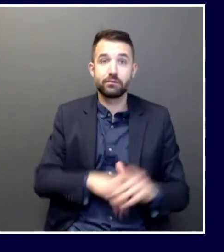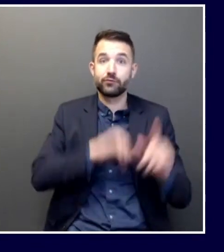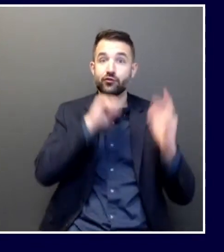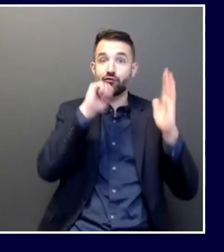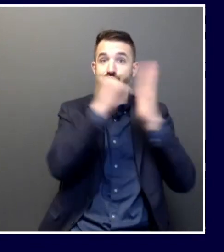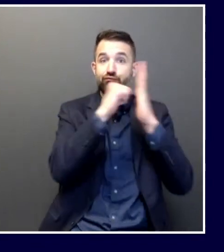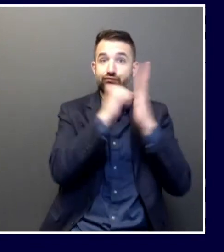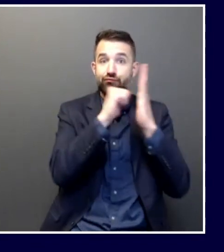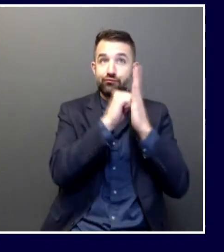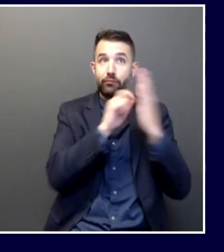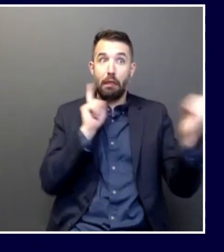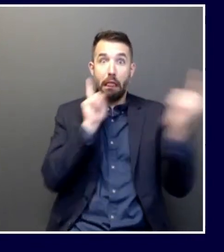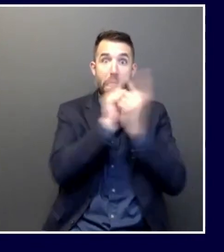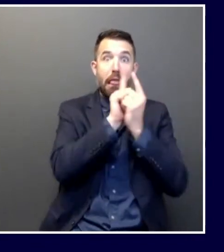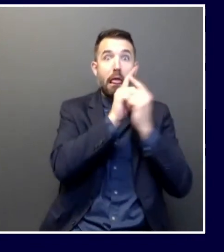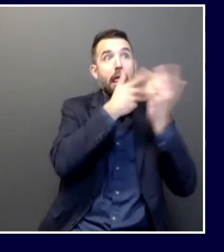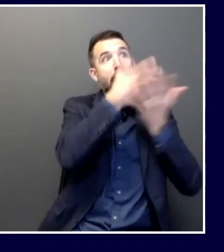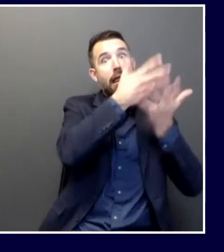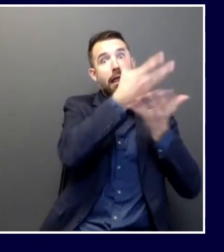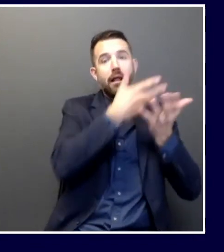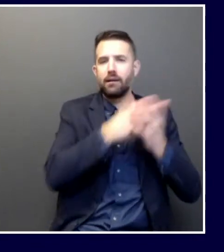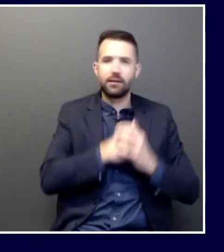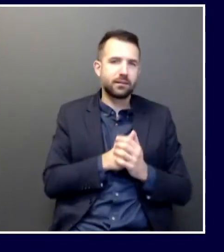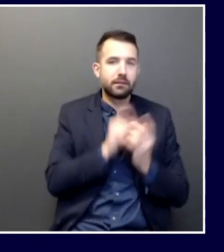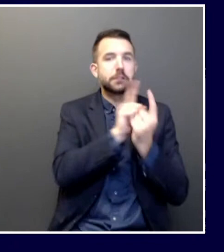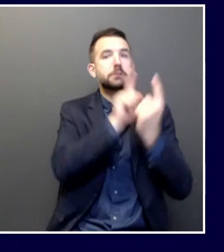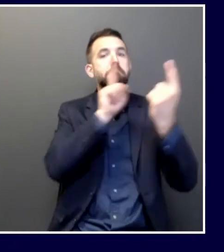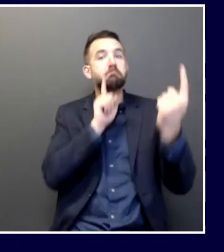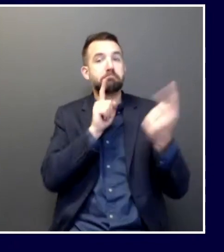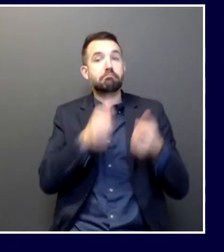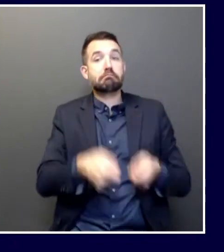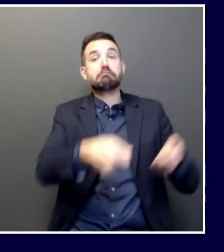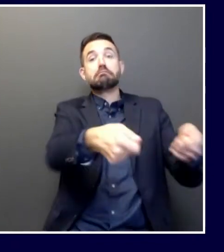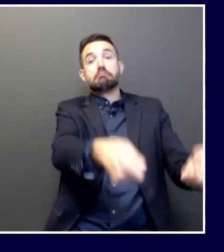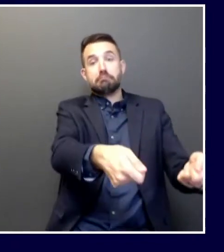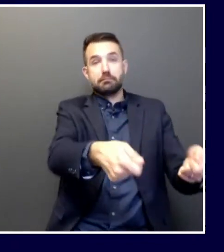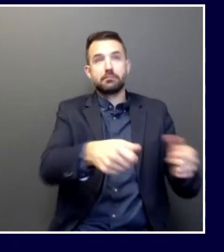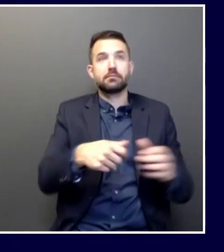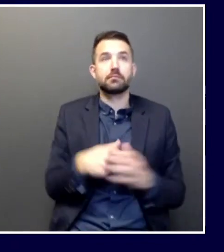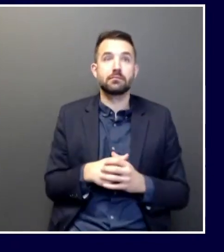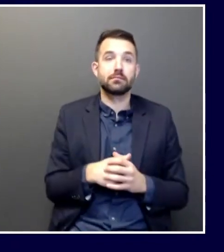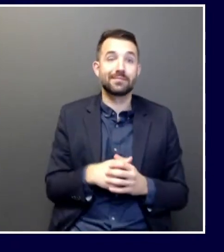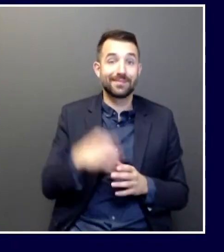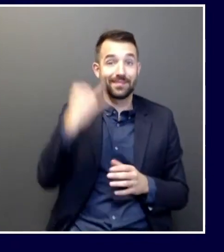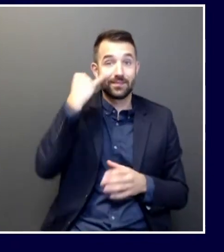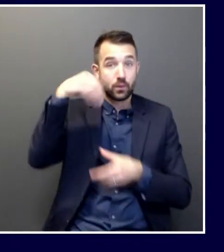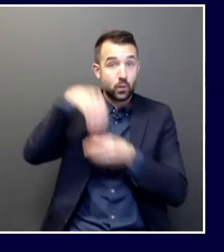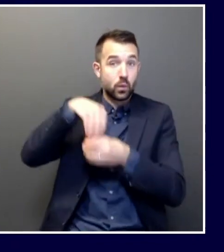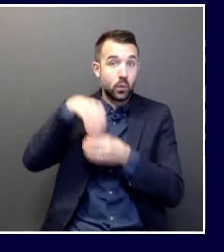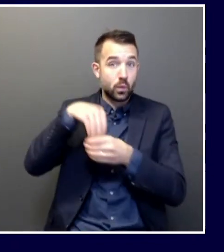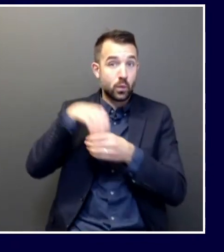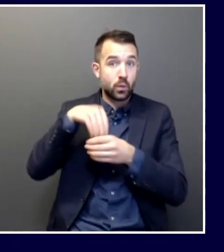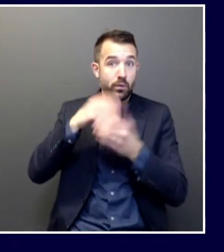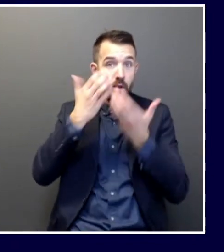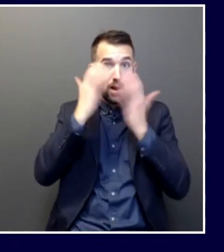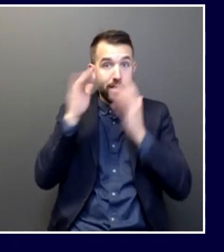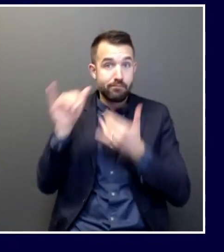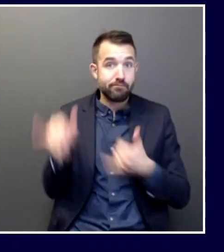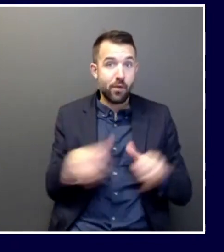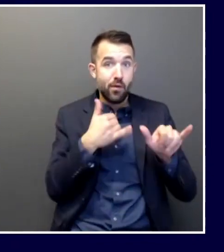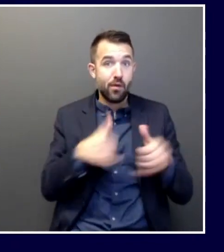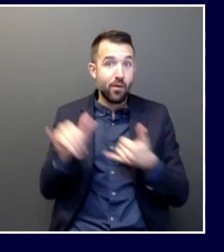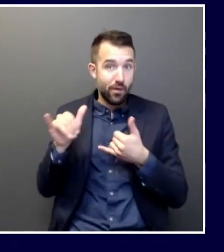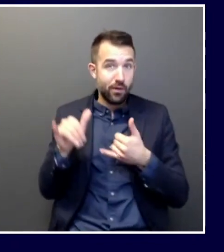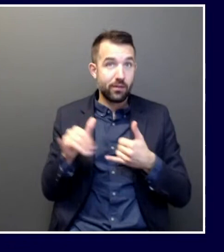to keep some distance. And then, of course, if you're going to be indoors, if you're going to be celebrating at a Halloween party where there's a lot of folks